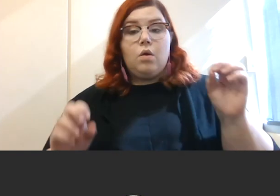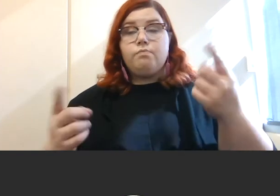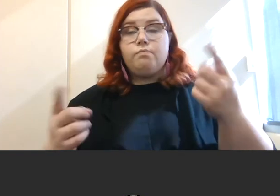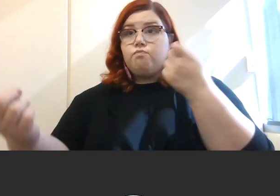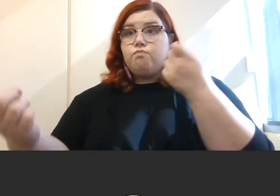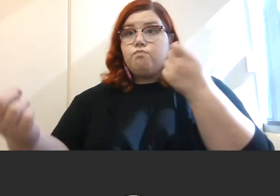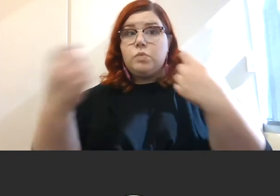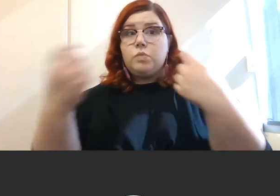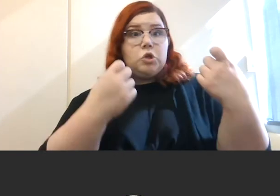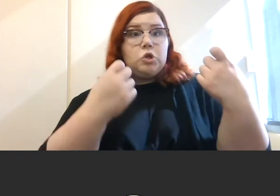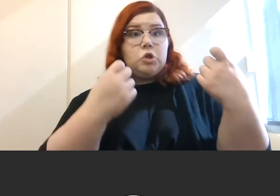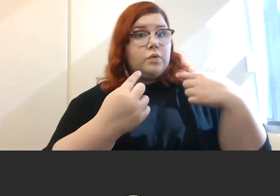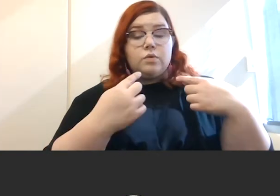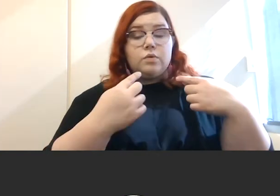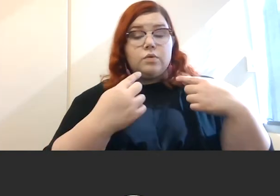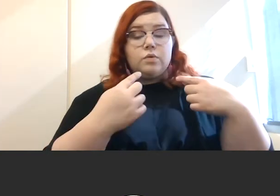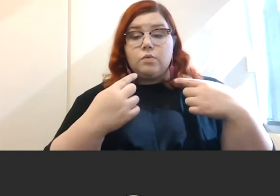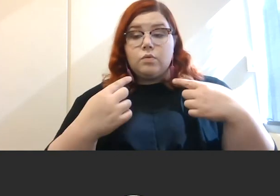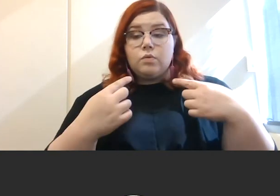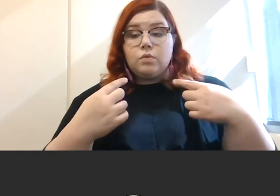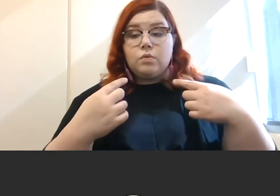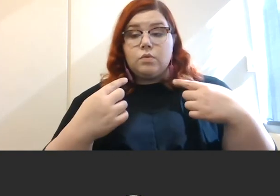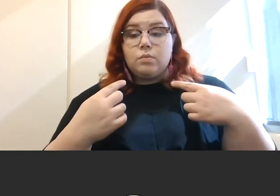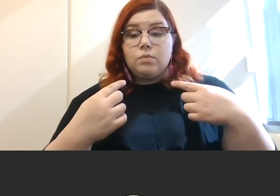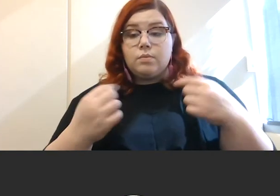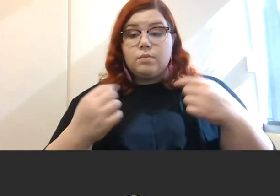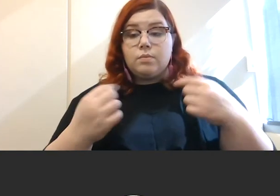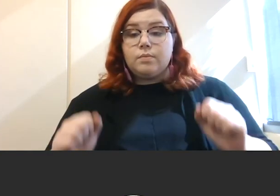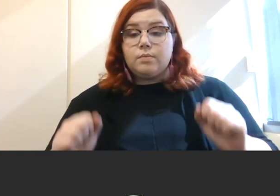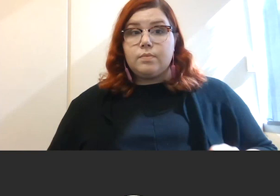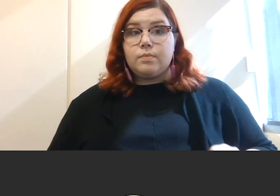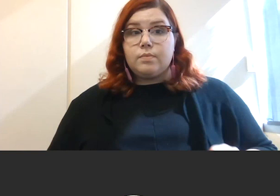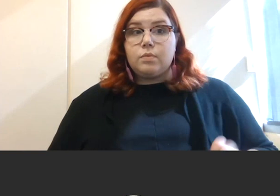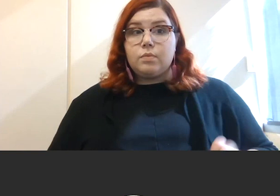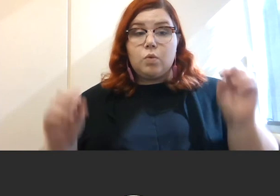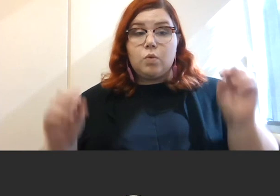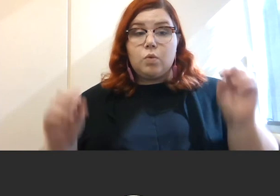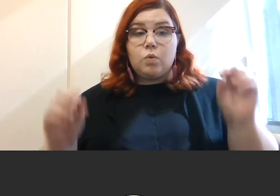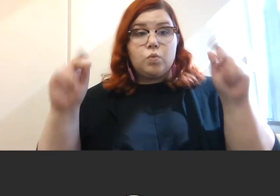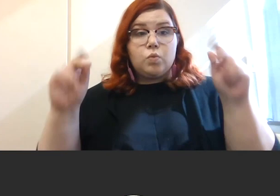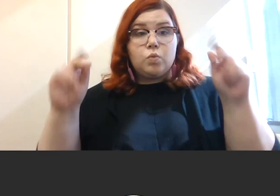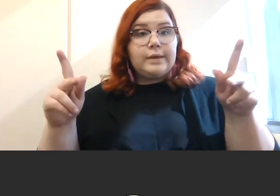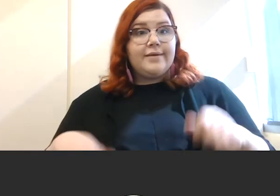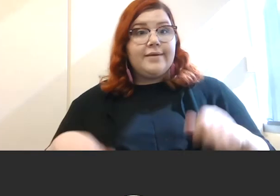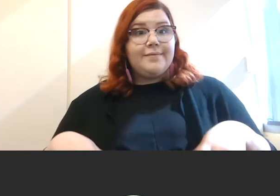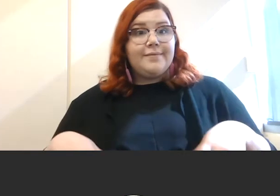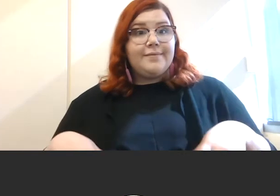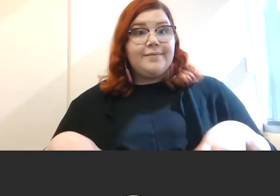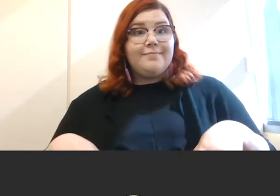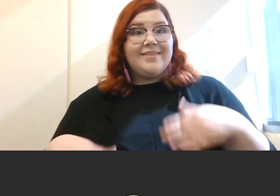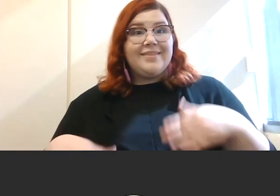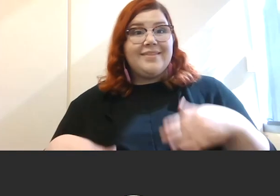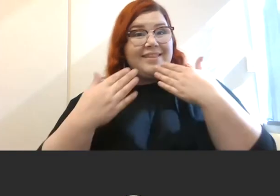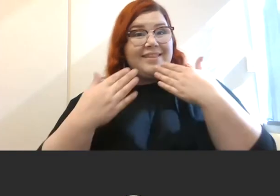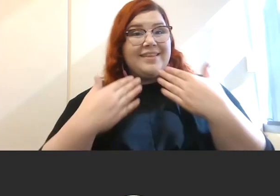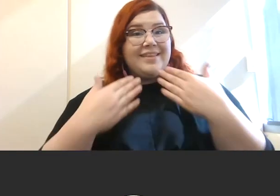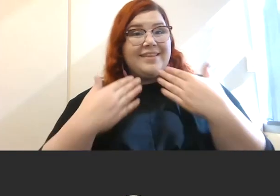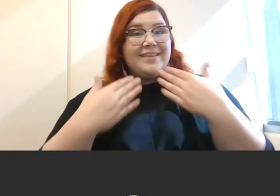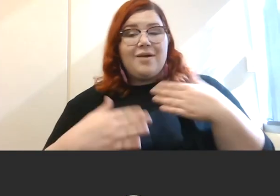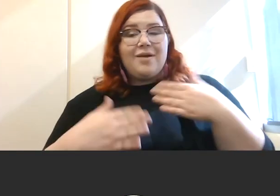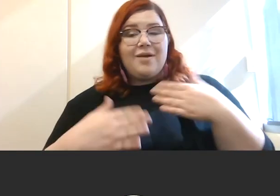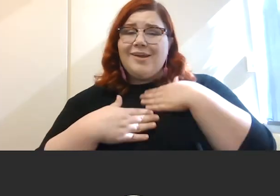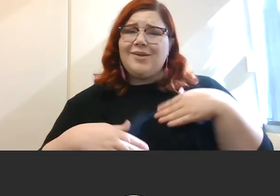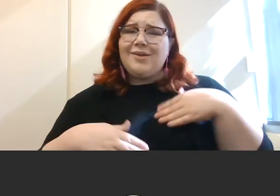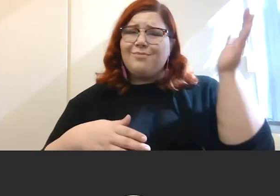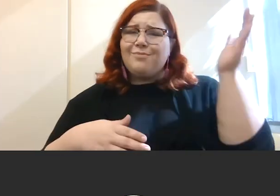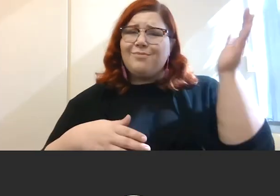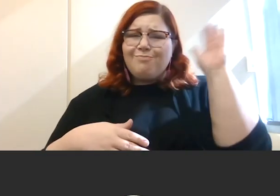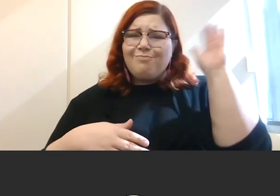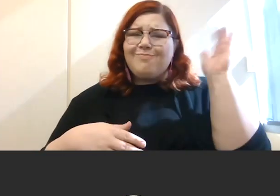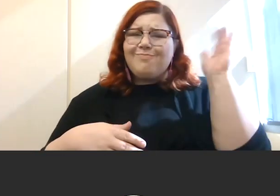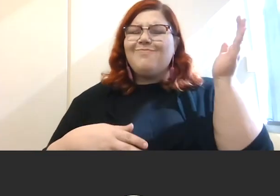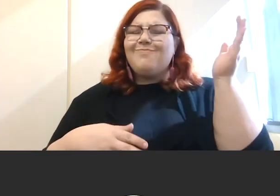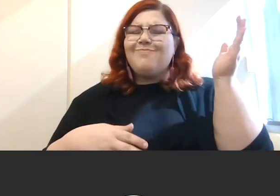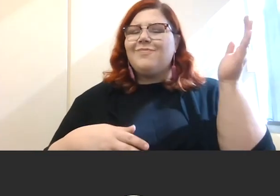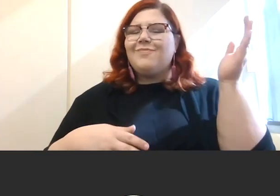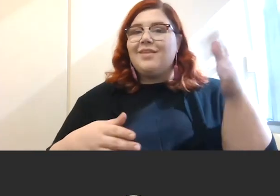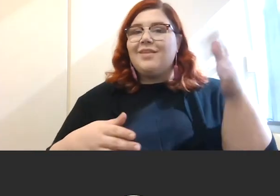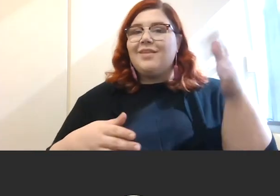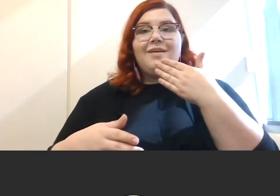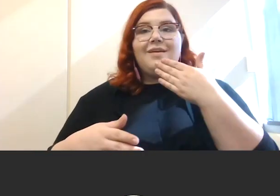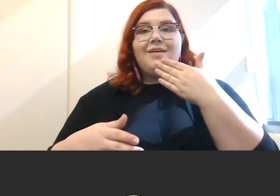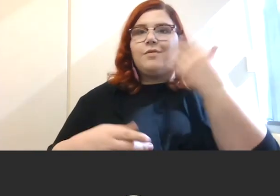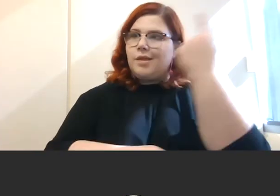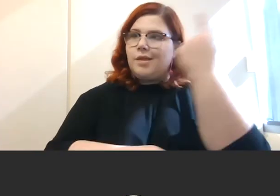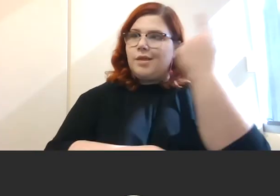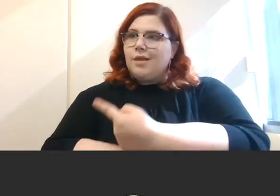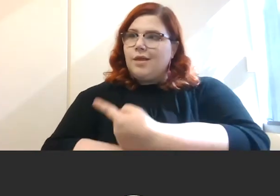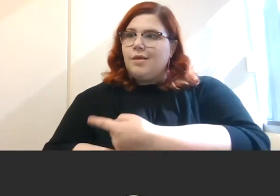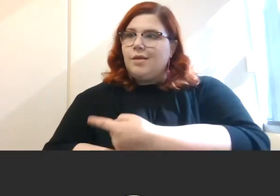questions? All right, in that case, it has been a pleasure speaking to you all. Have a good one, and I